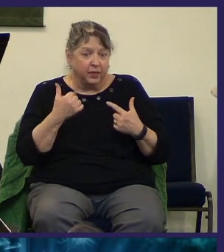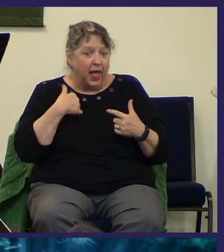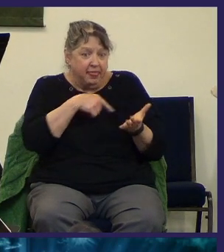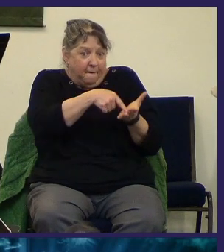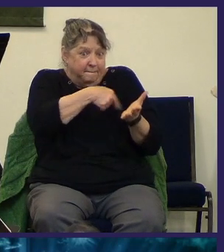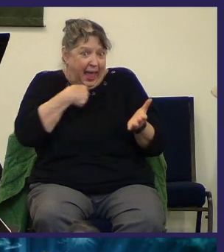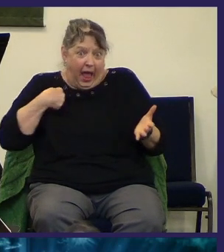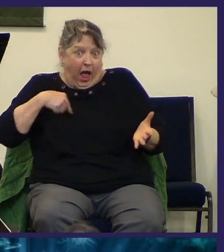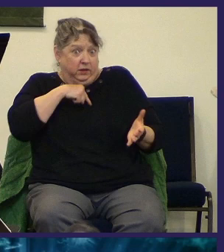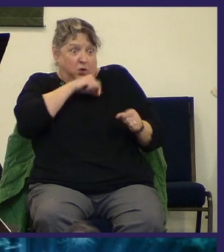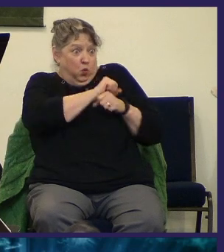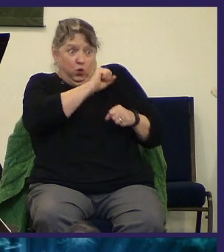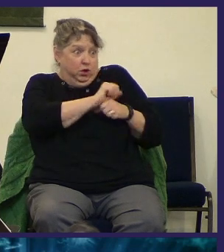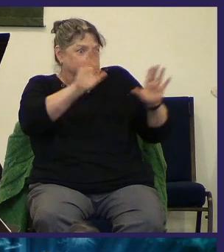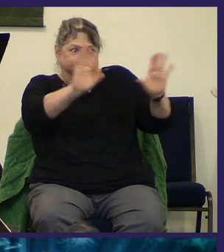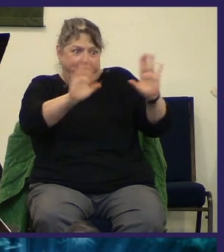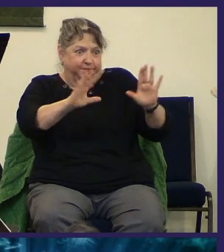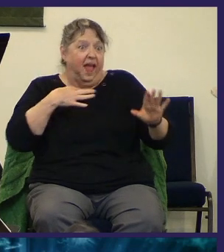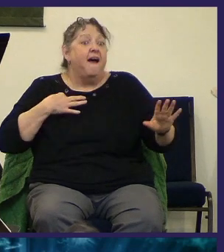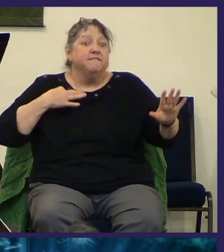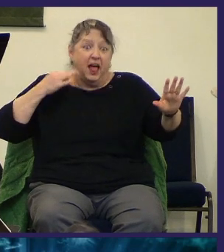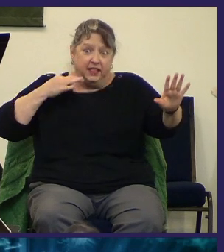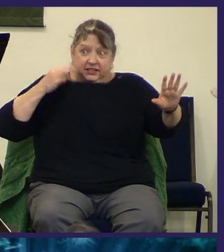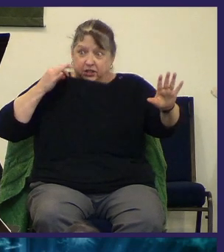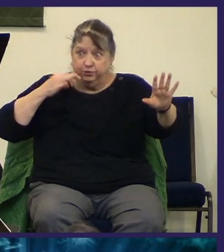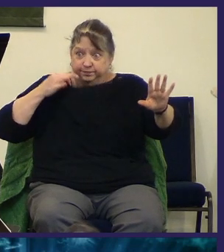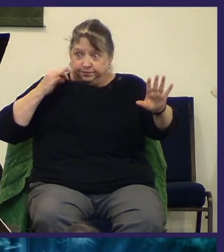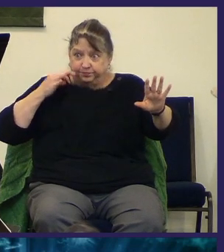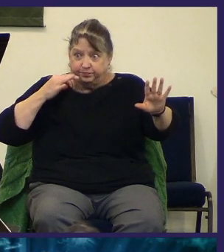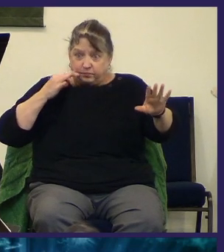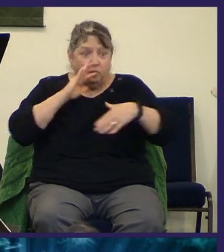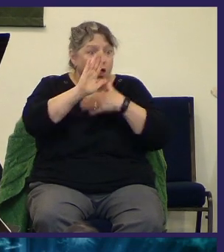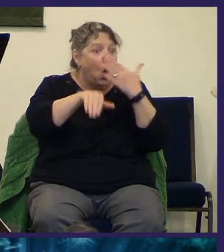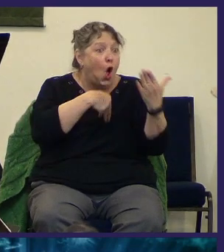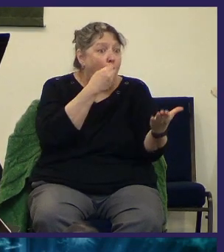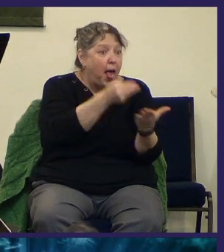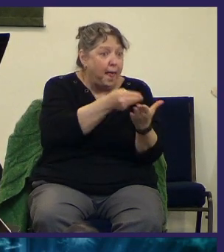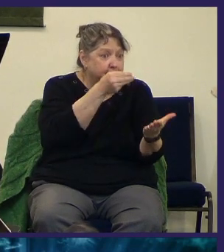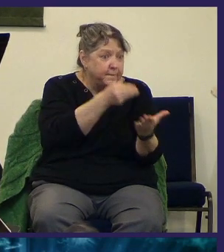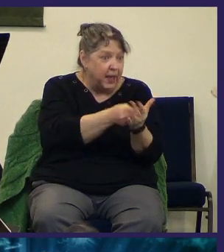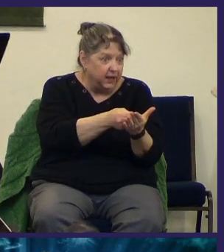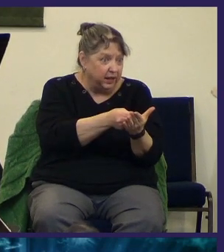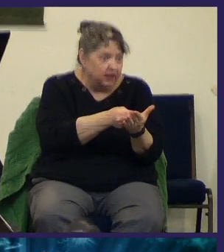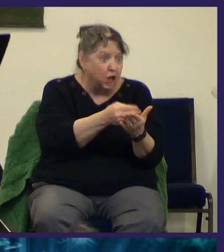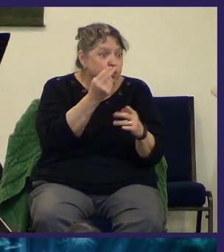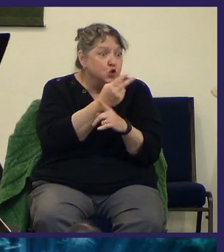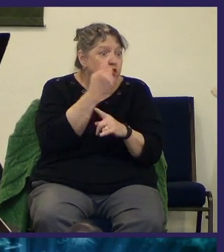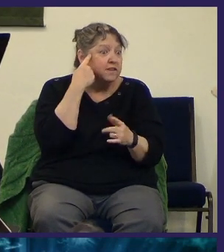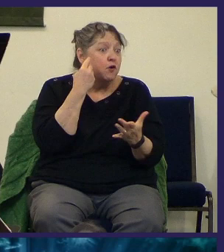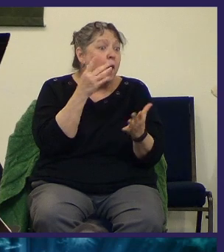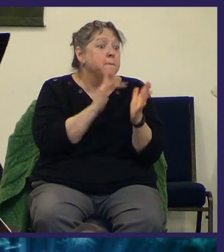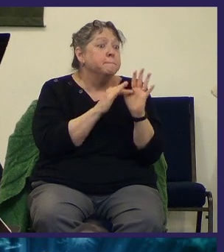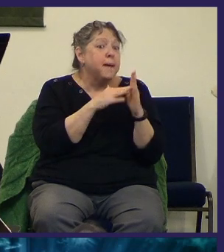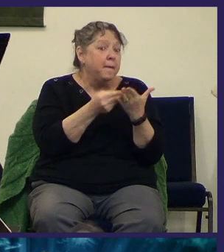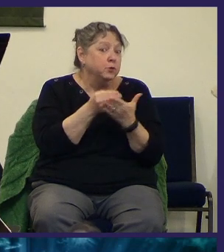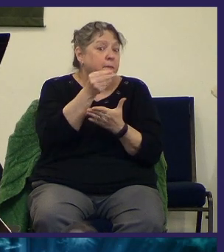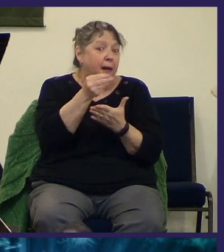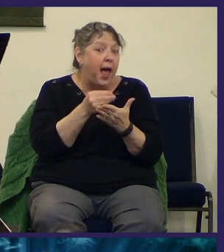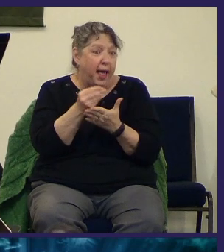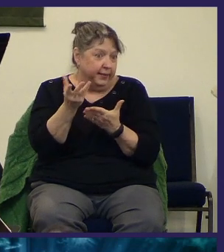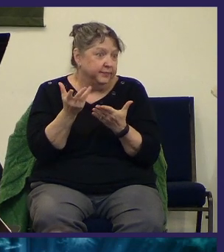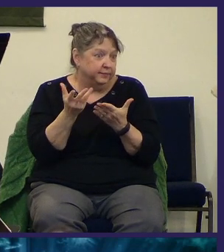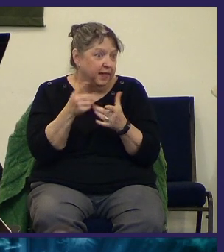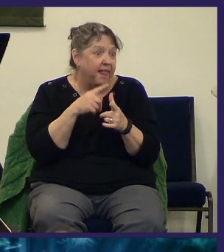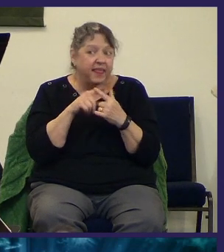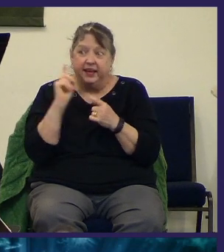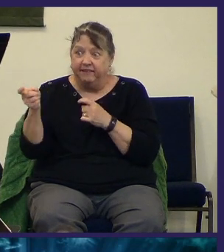new testaments the gideon organization is totally funded by membership dues so we pay a yearly dues